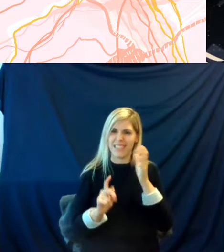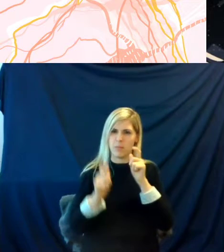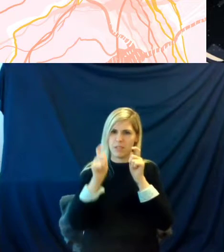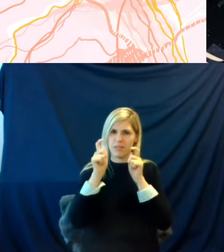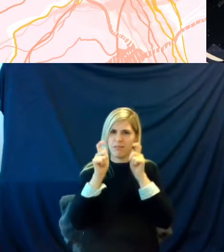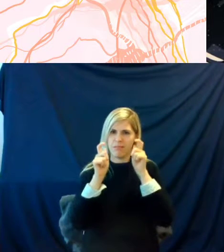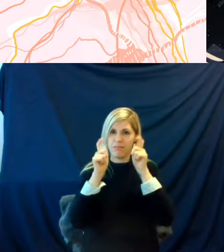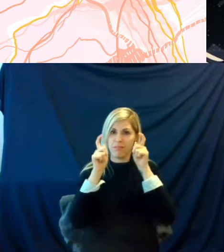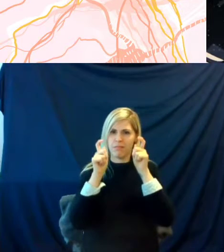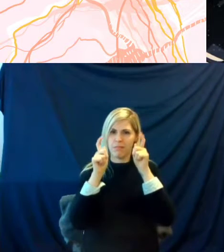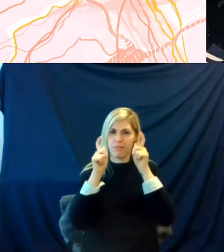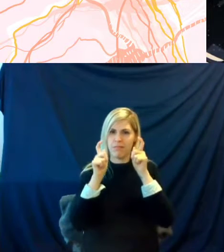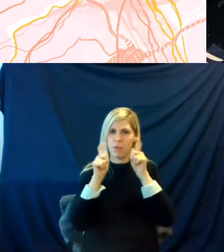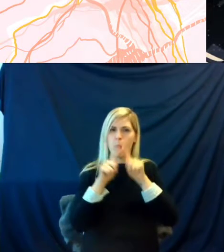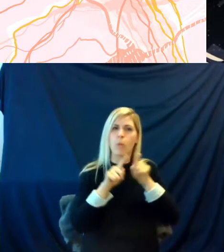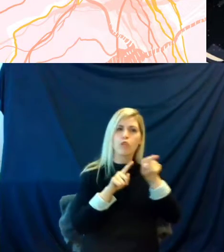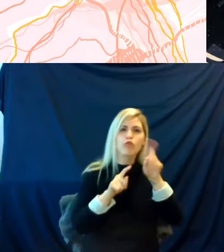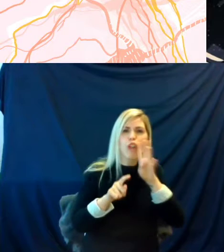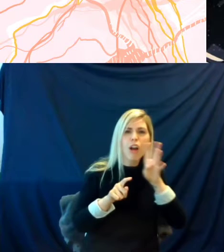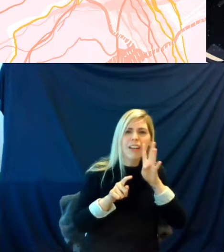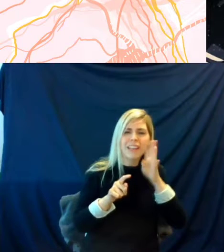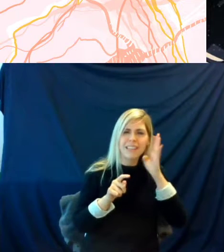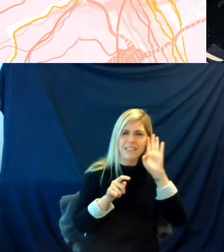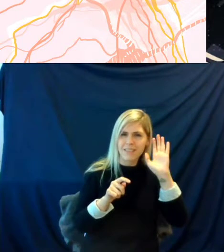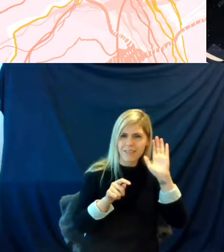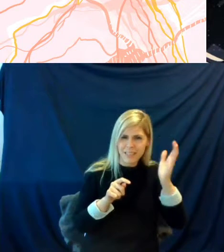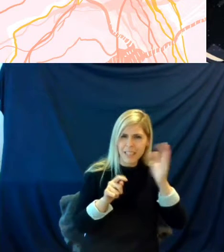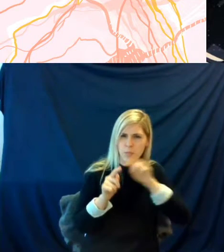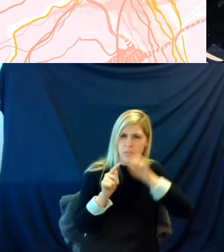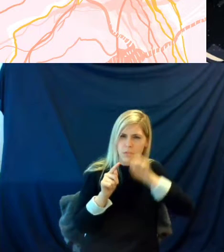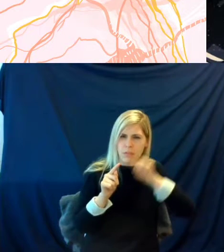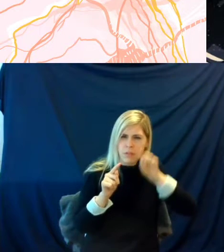like there are large spikes when you're talking?